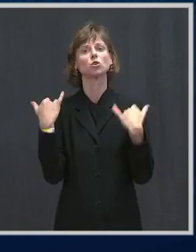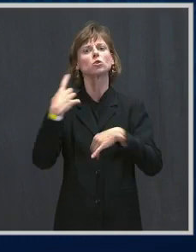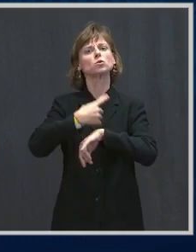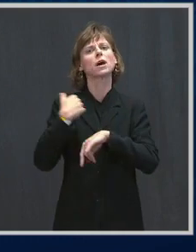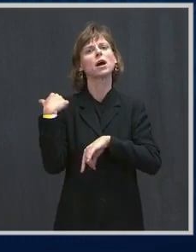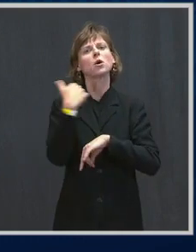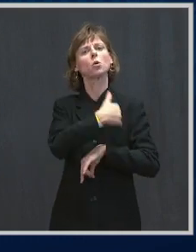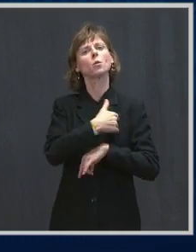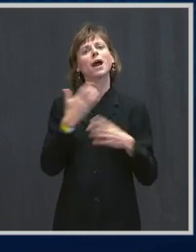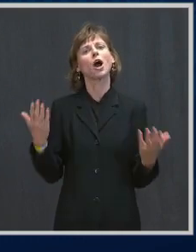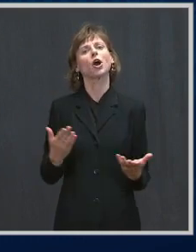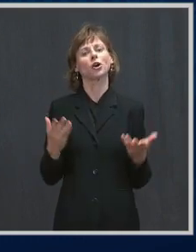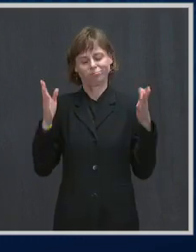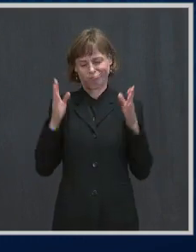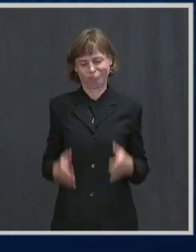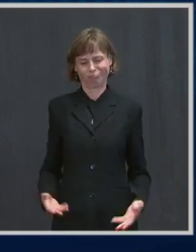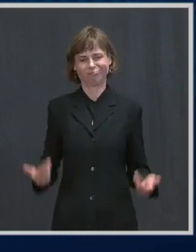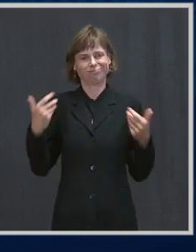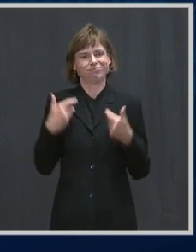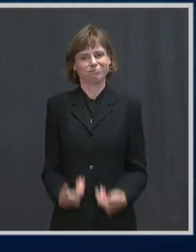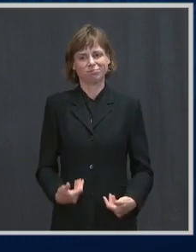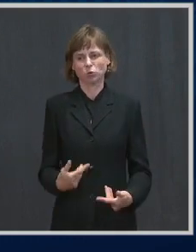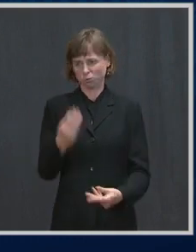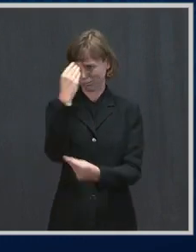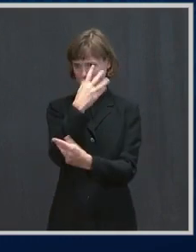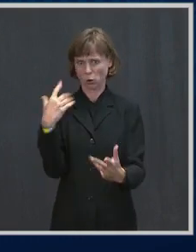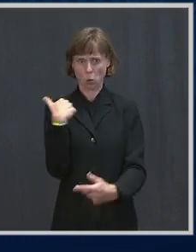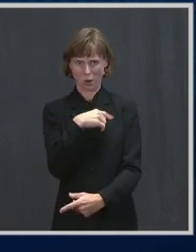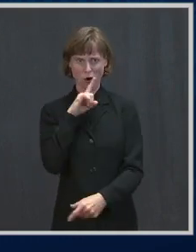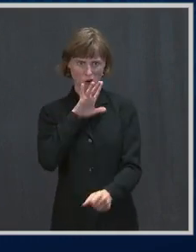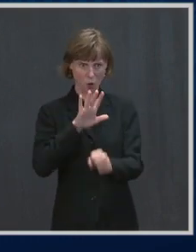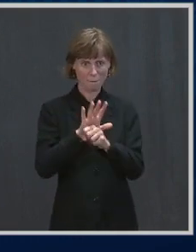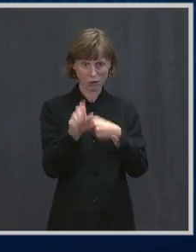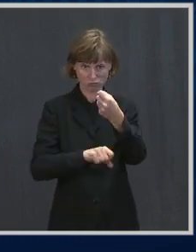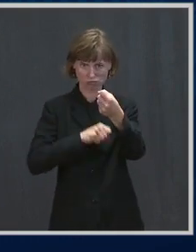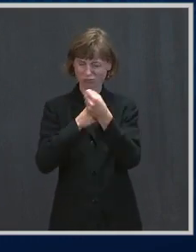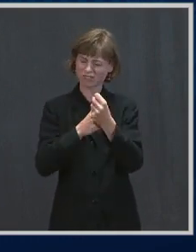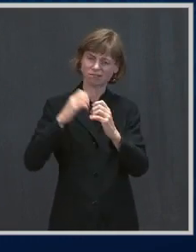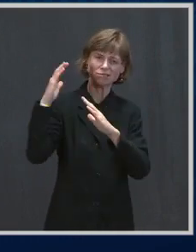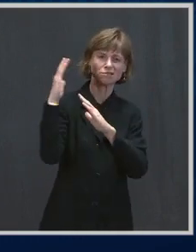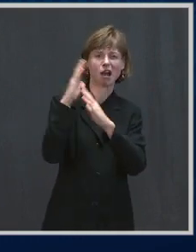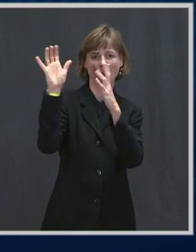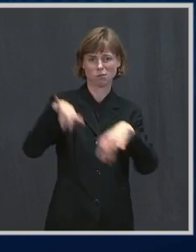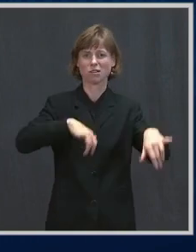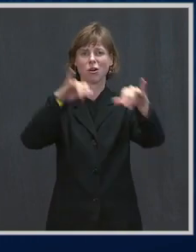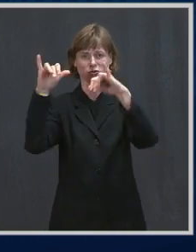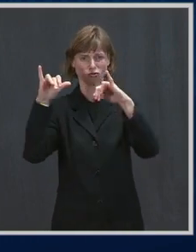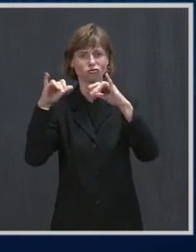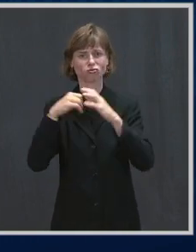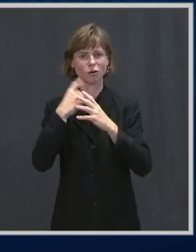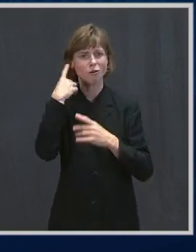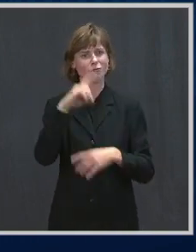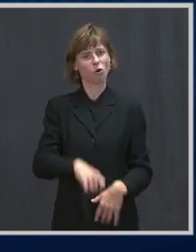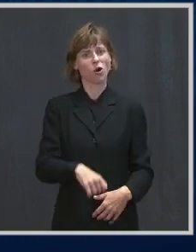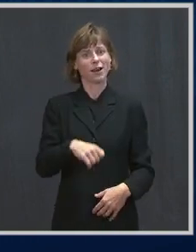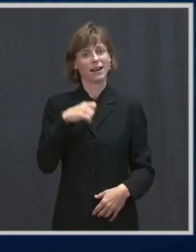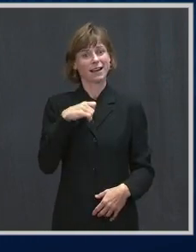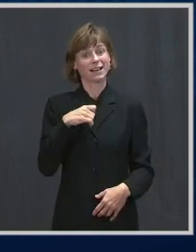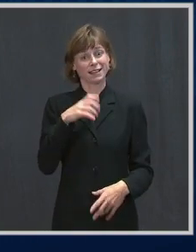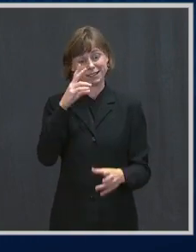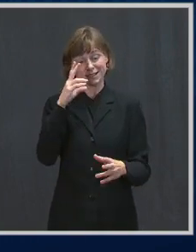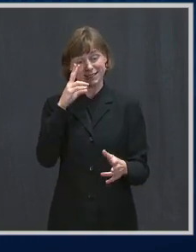in person to tell you that we are committed to upholding the highest standards of integrity